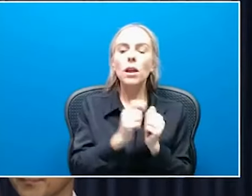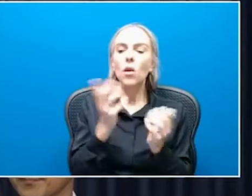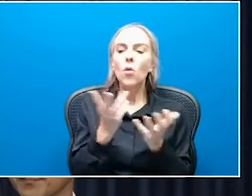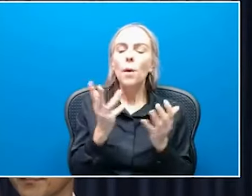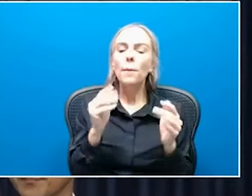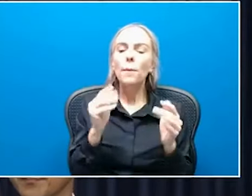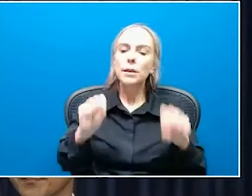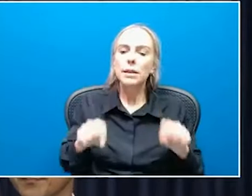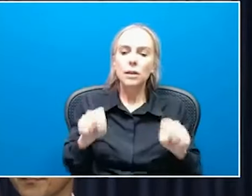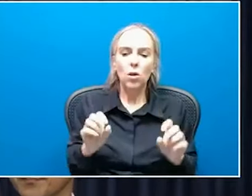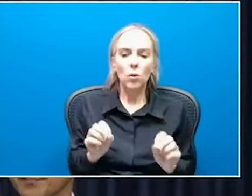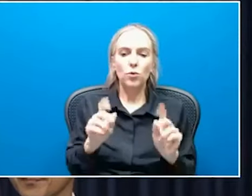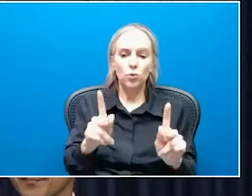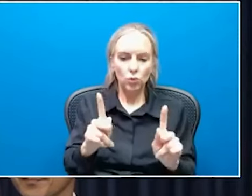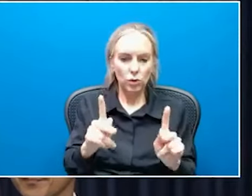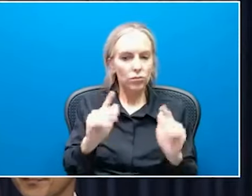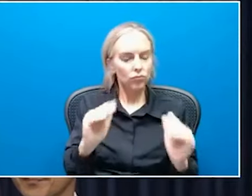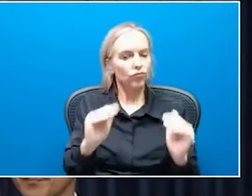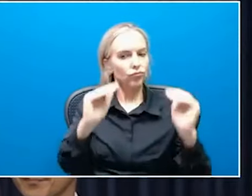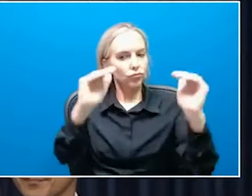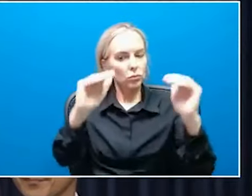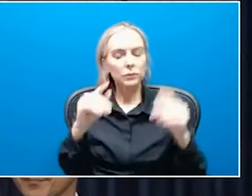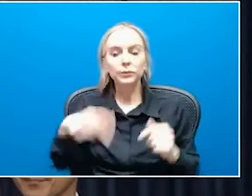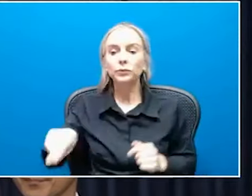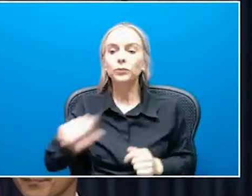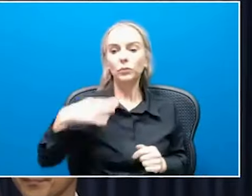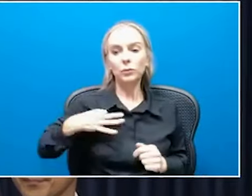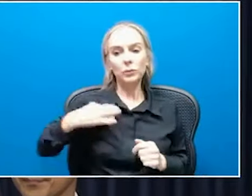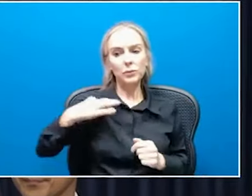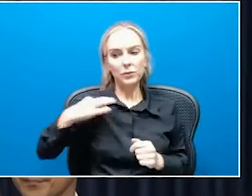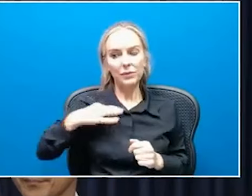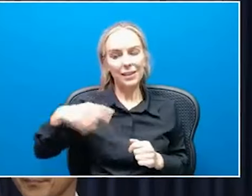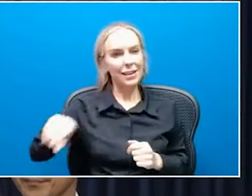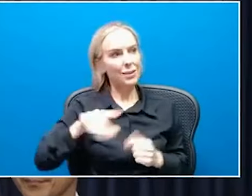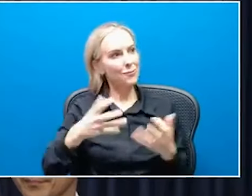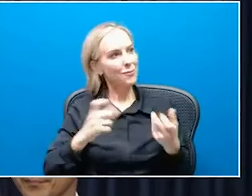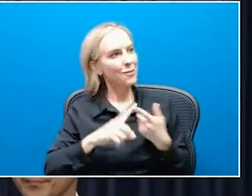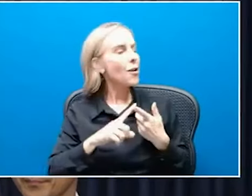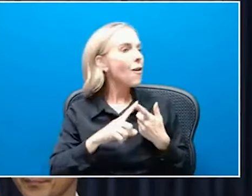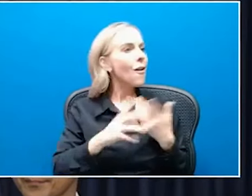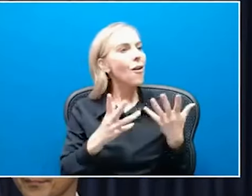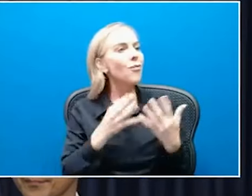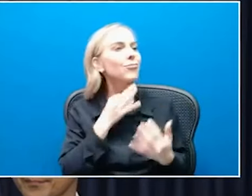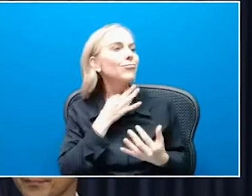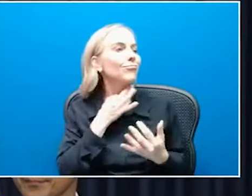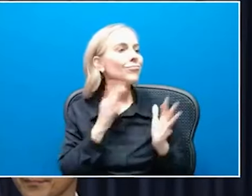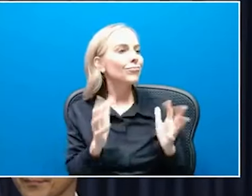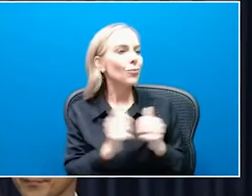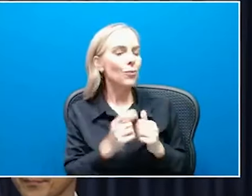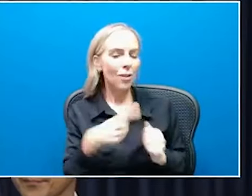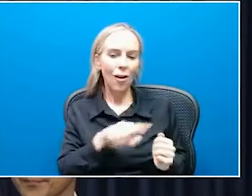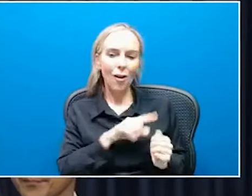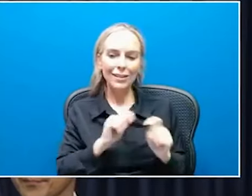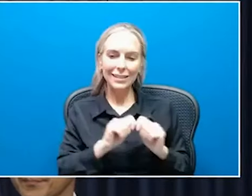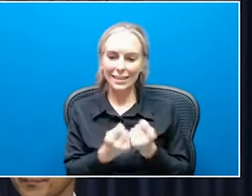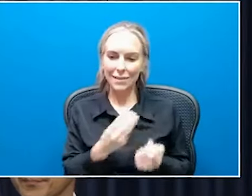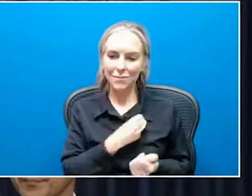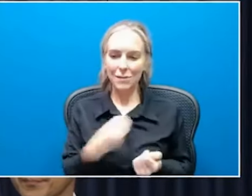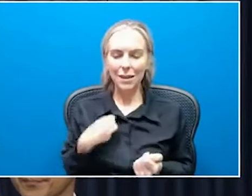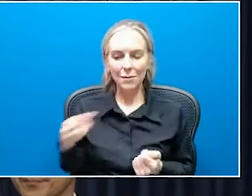Lote. Candidates are certainly curious to speak with our team members and have a sense of extreme